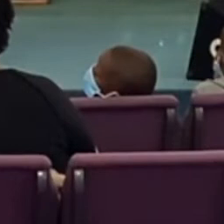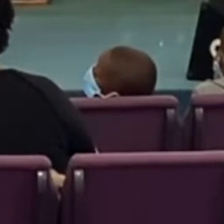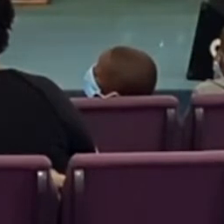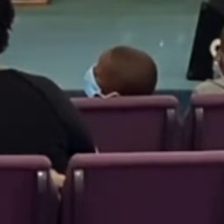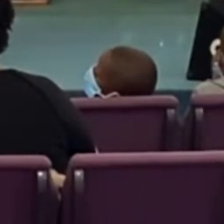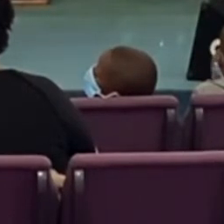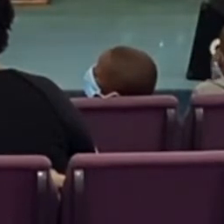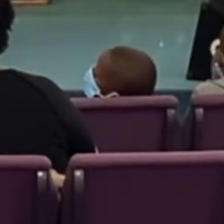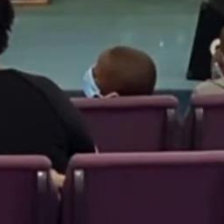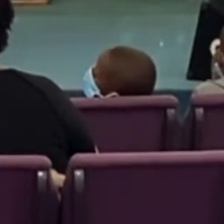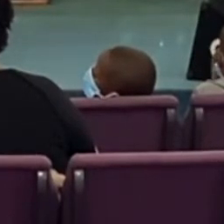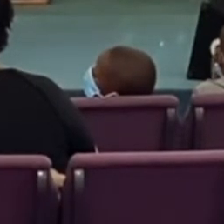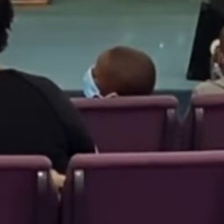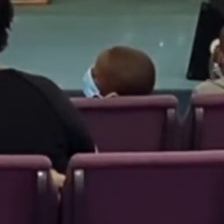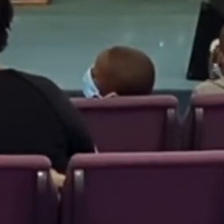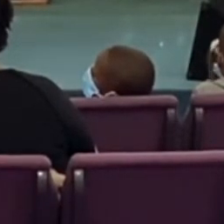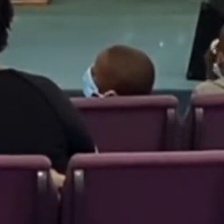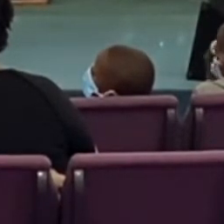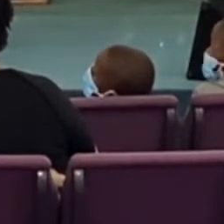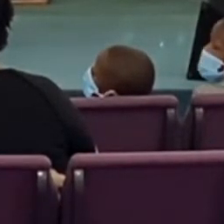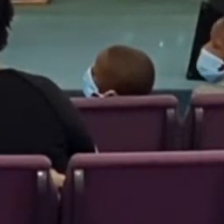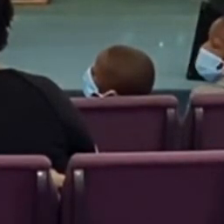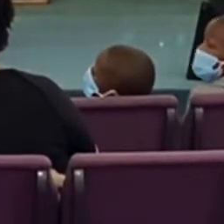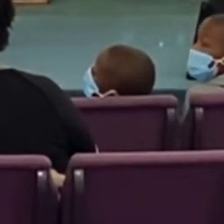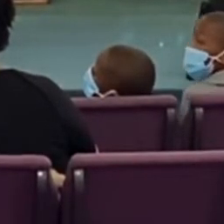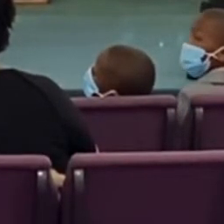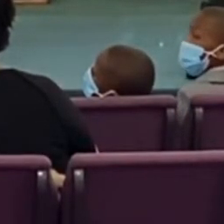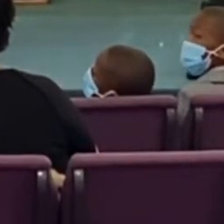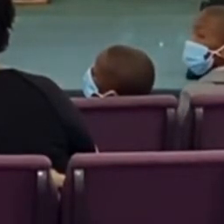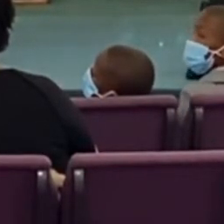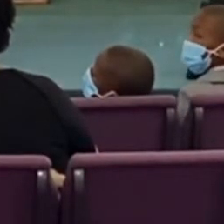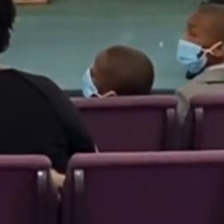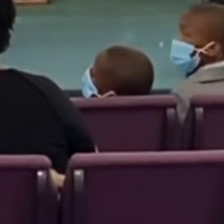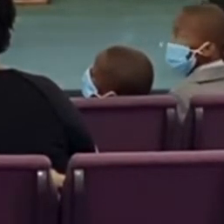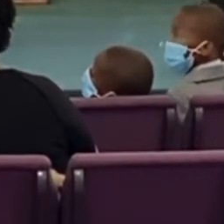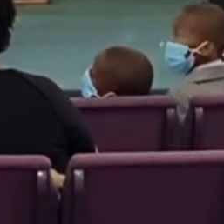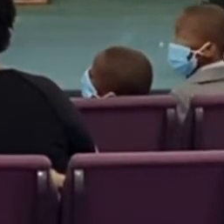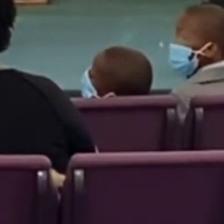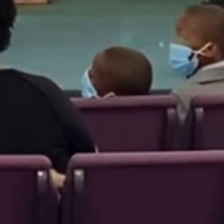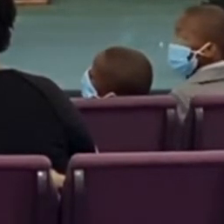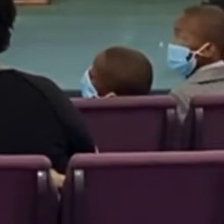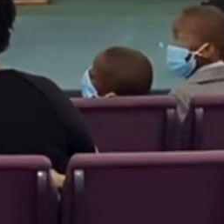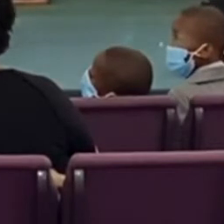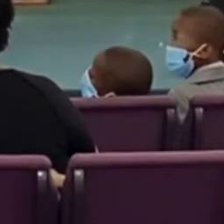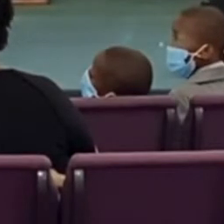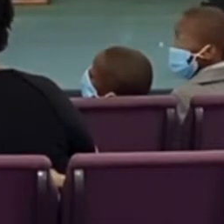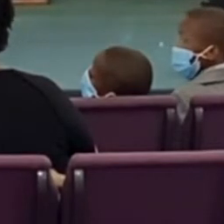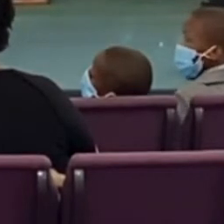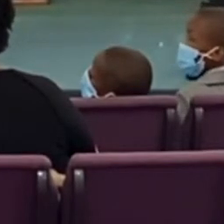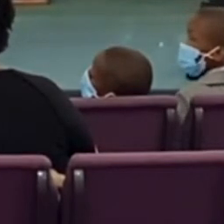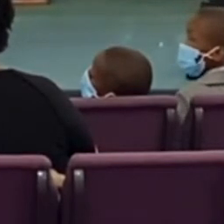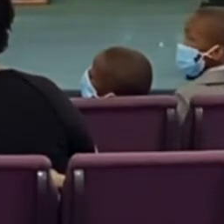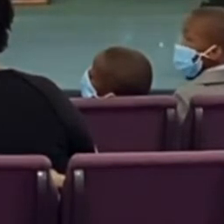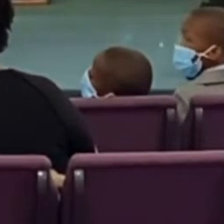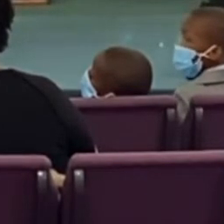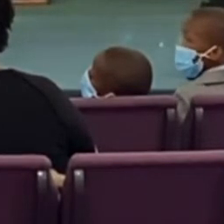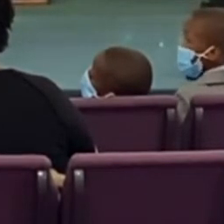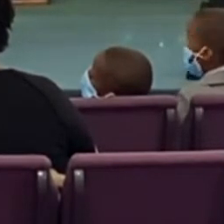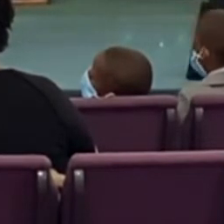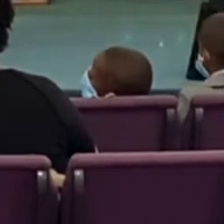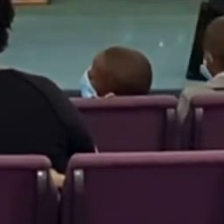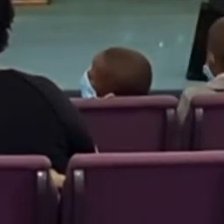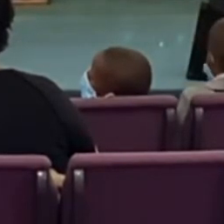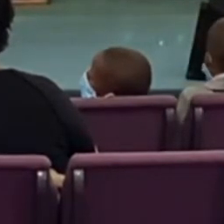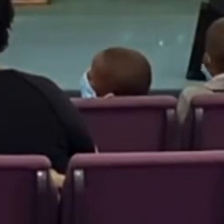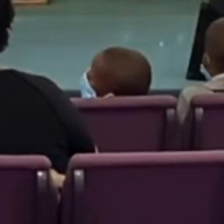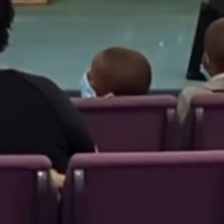being here. It's so good to see Becca's mom, Tina, in service with us today. That brings a smile to my face and just all of you. Be reminded that